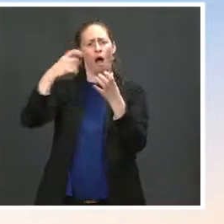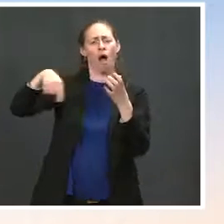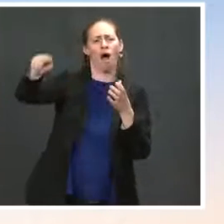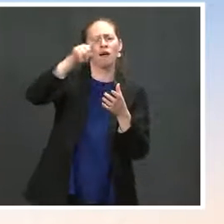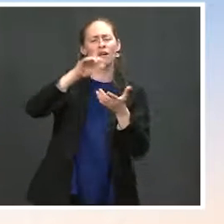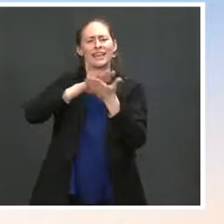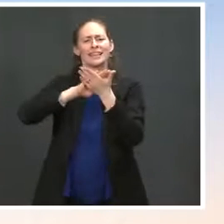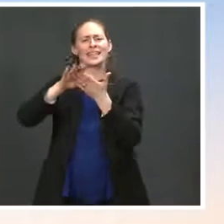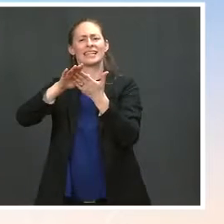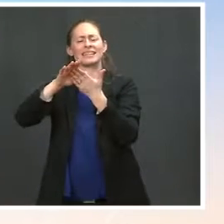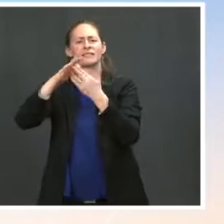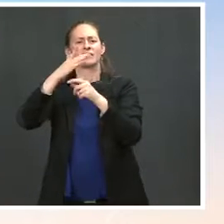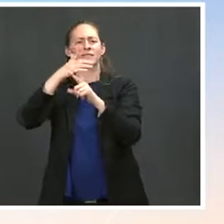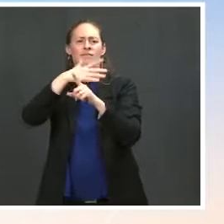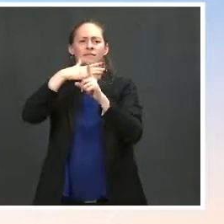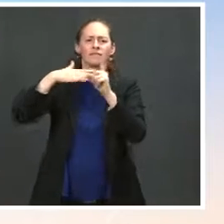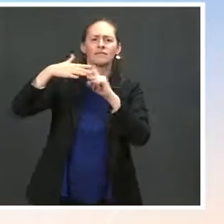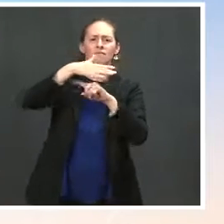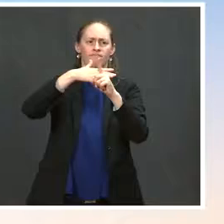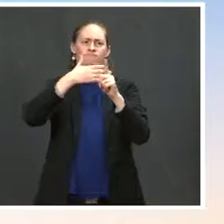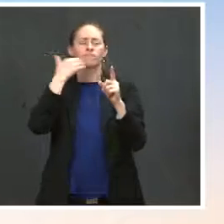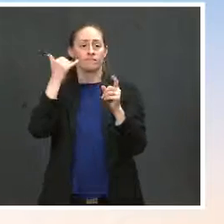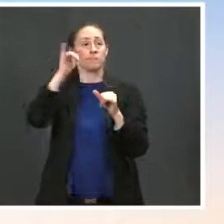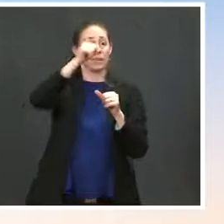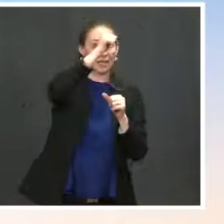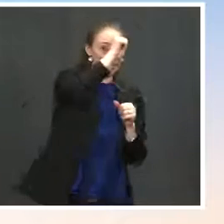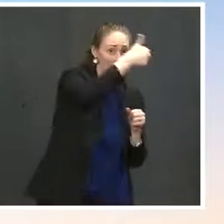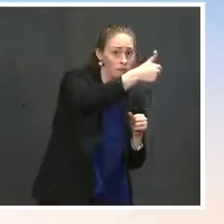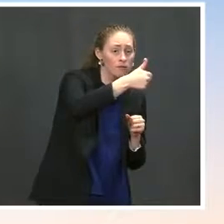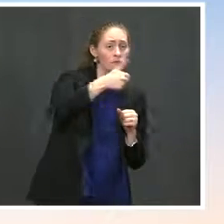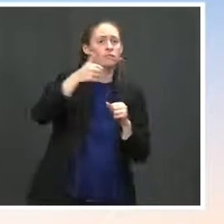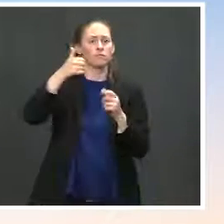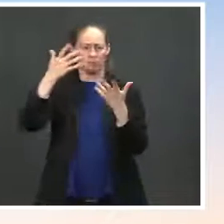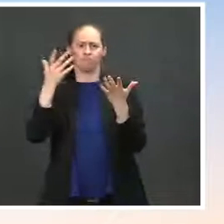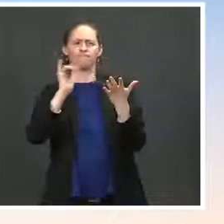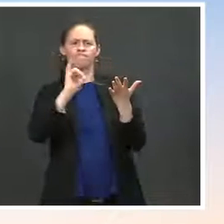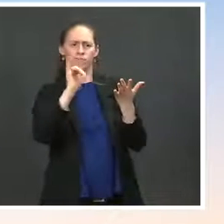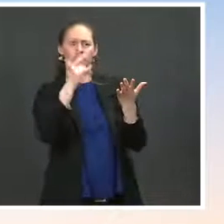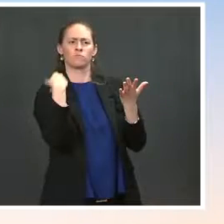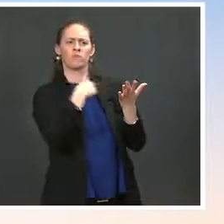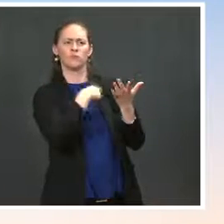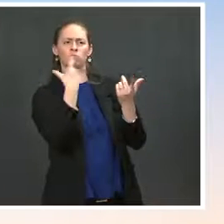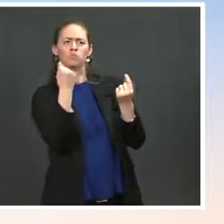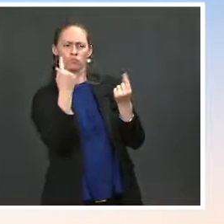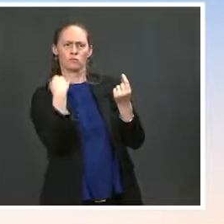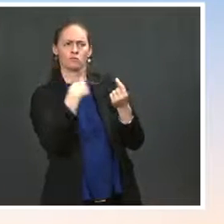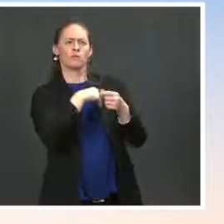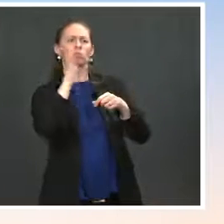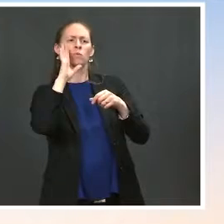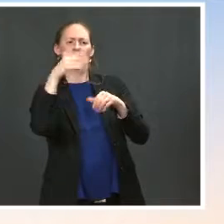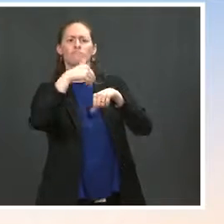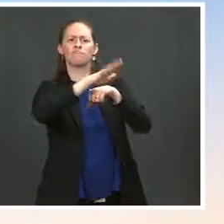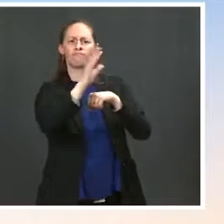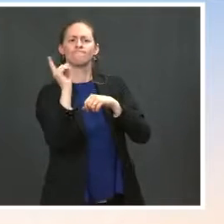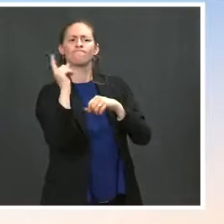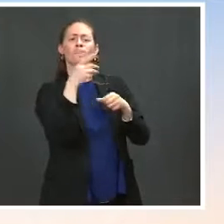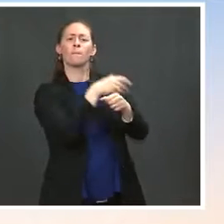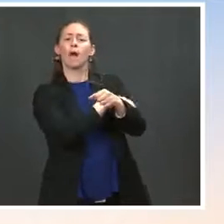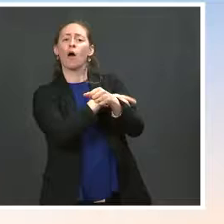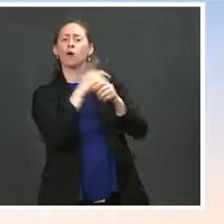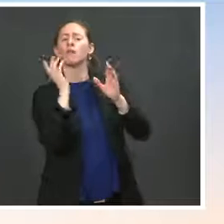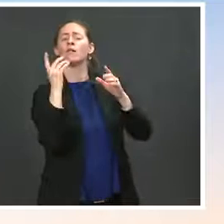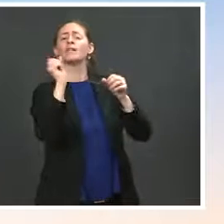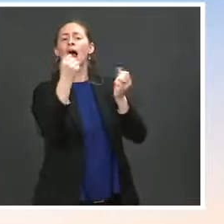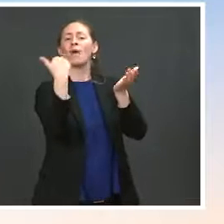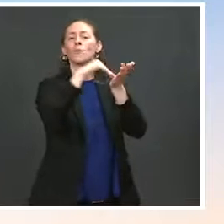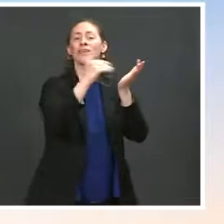with the United States to deploy 450 gigawatts of renewable power. Why is that important? Because if we can do that, which is where